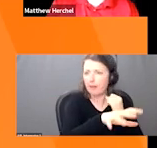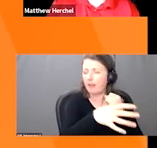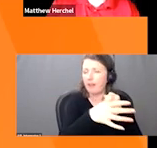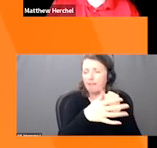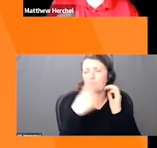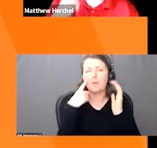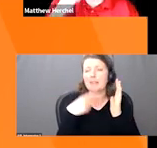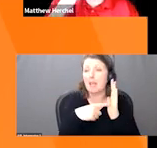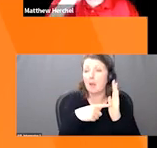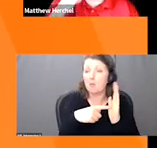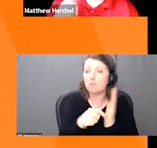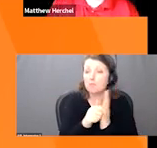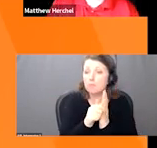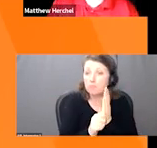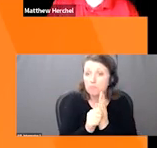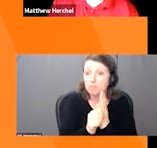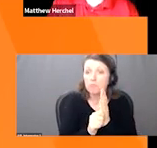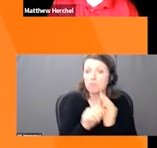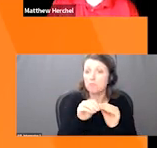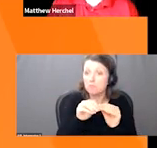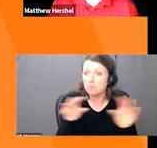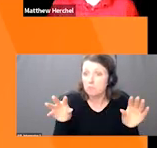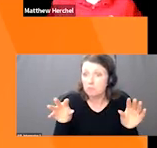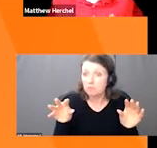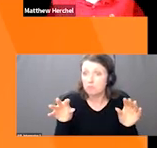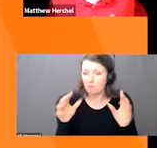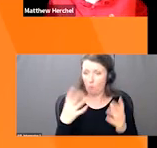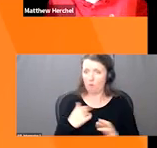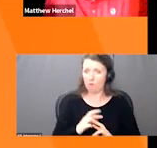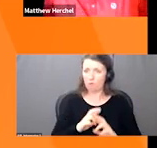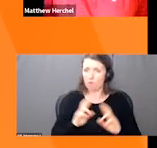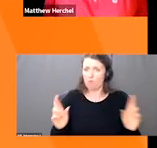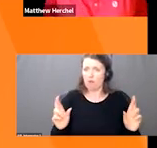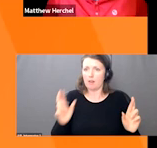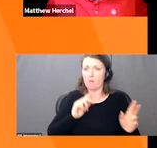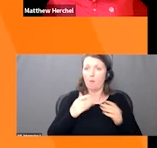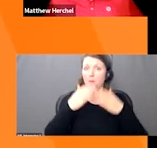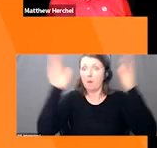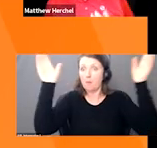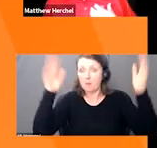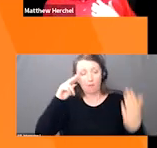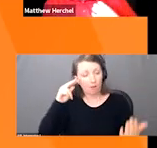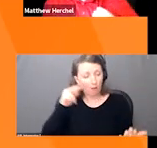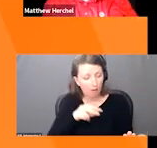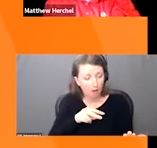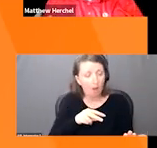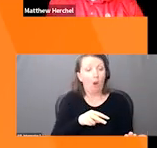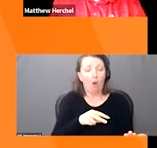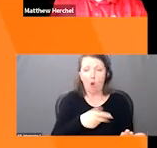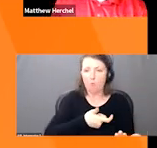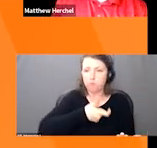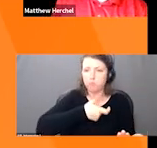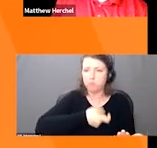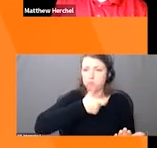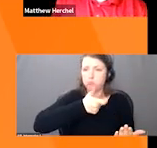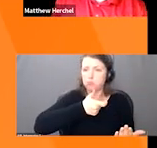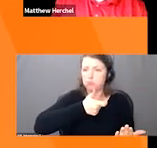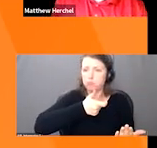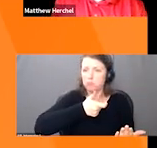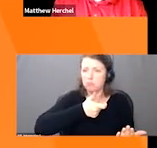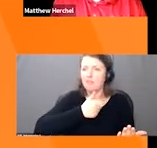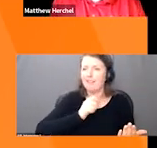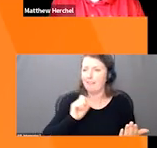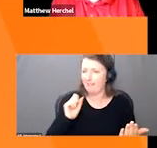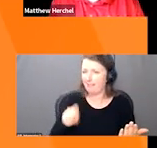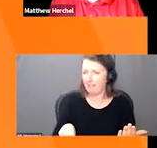that, yes, that is how you do a digital business card. So there are tons and tons of paid apps that